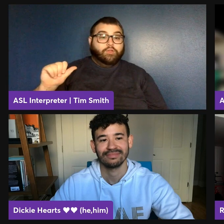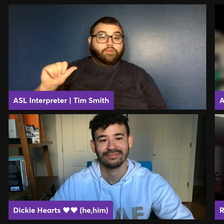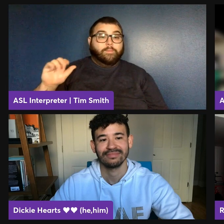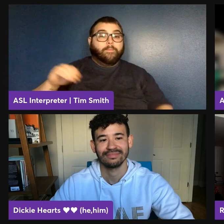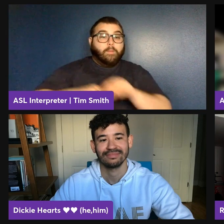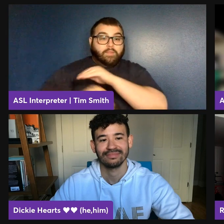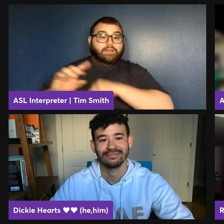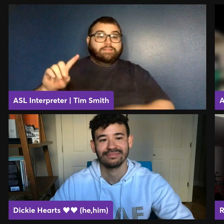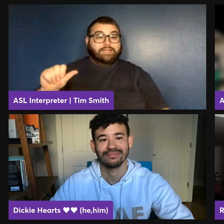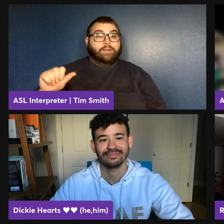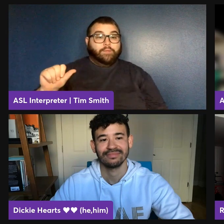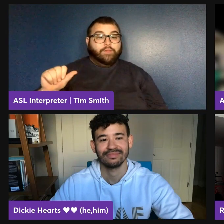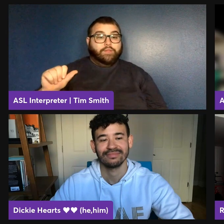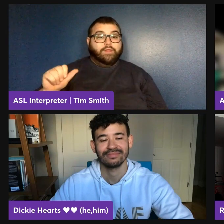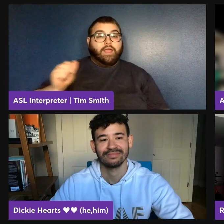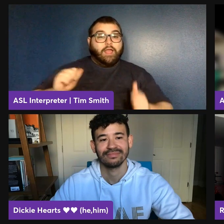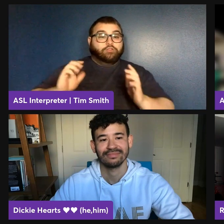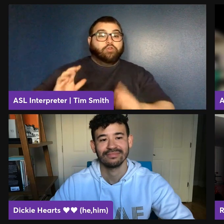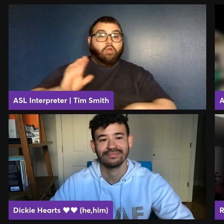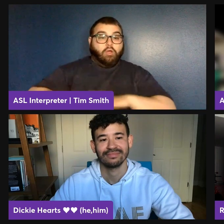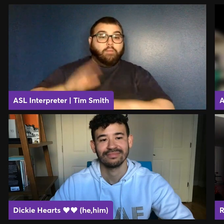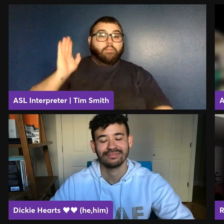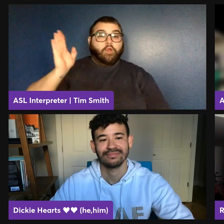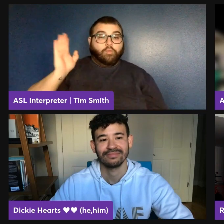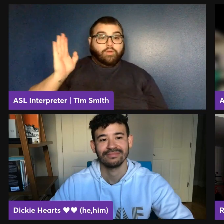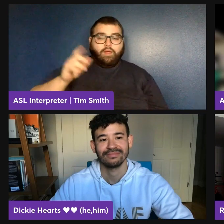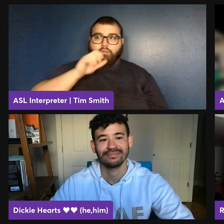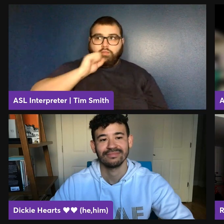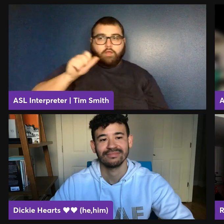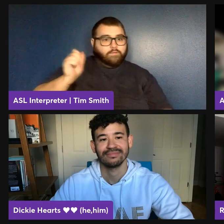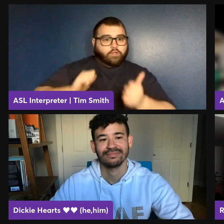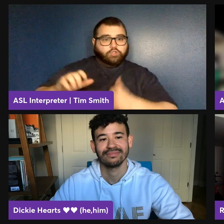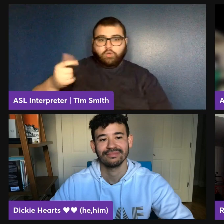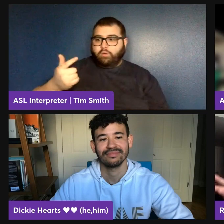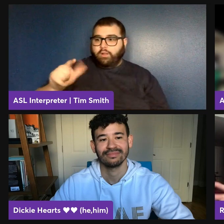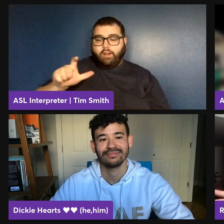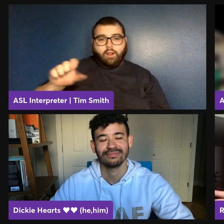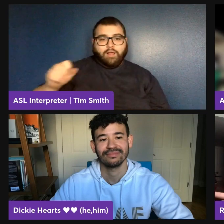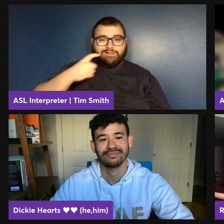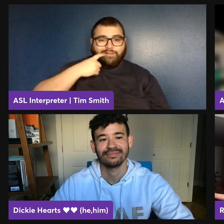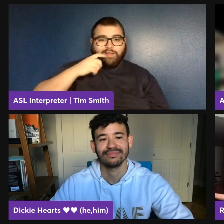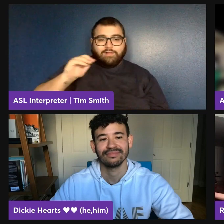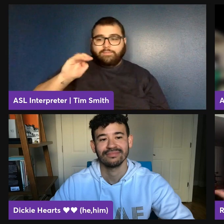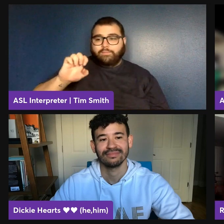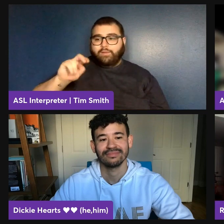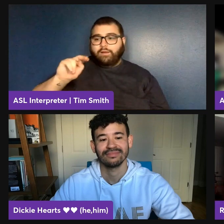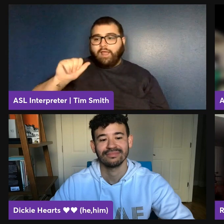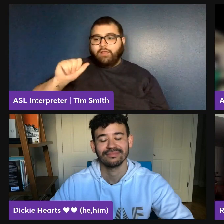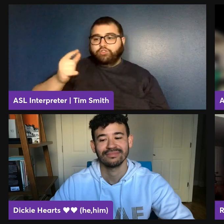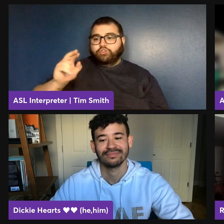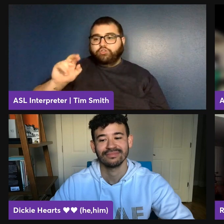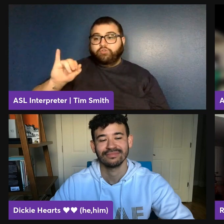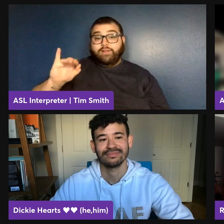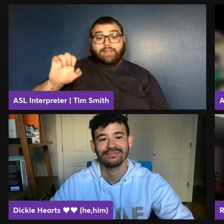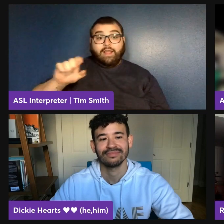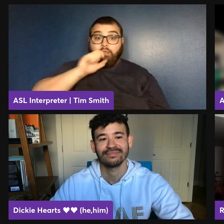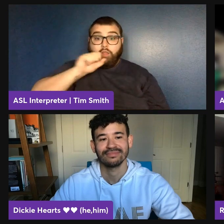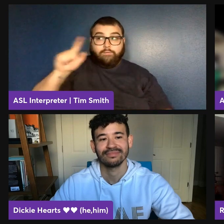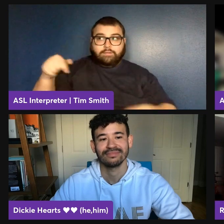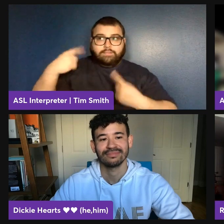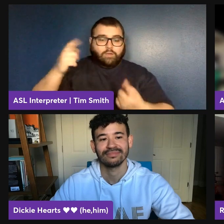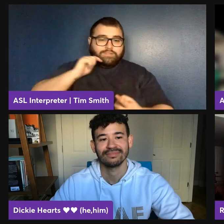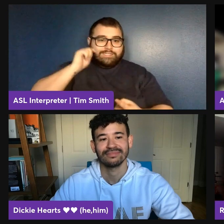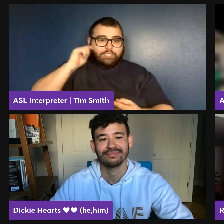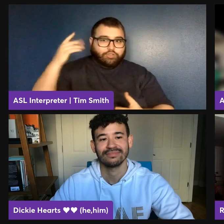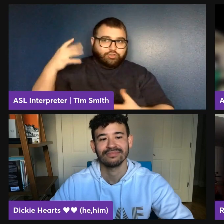I love The Glass Menagerie, and I've loved it since I was a teenager. That was another situation where